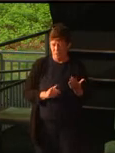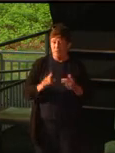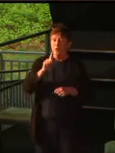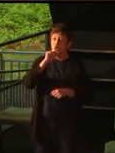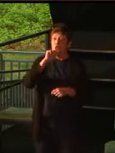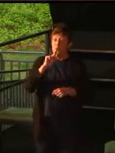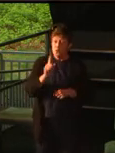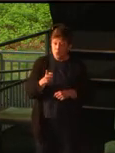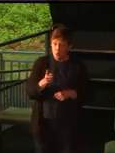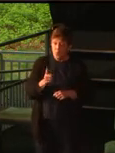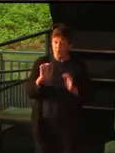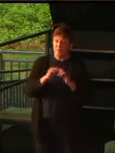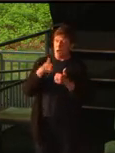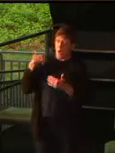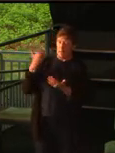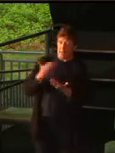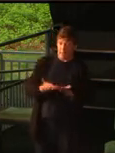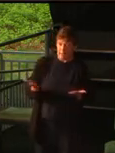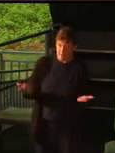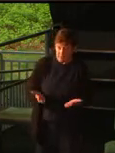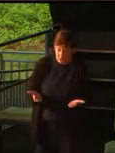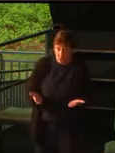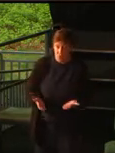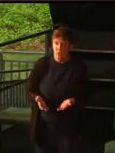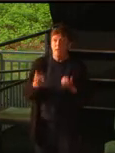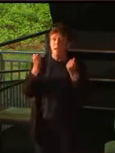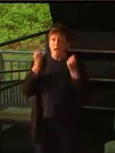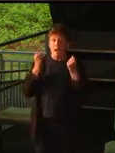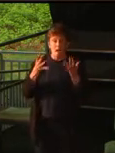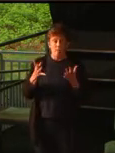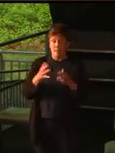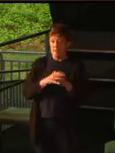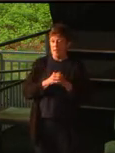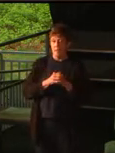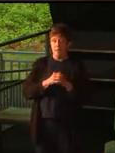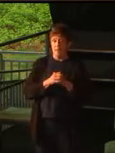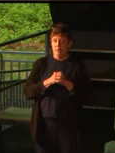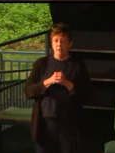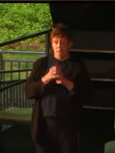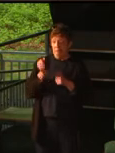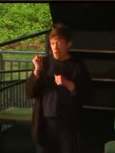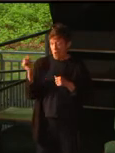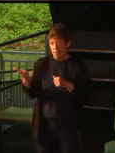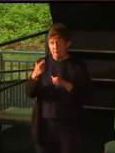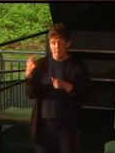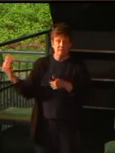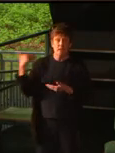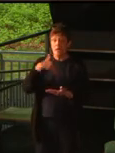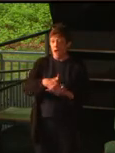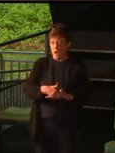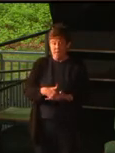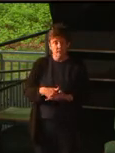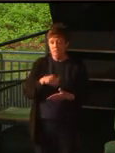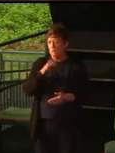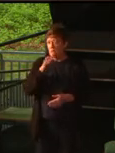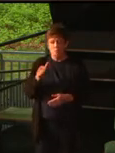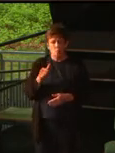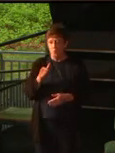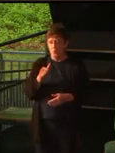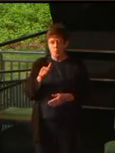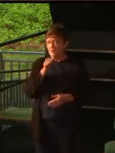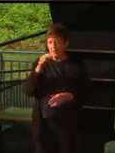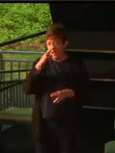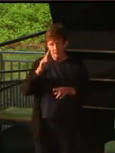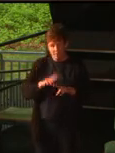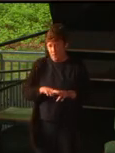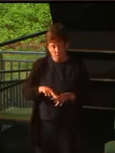how I got here, how many, if not most of us got here, is not all that fun,